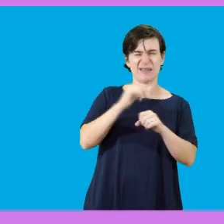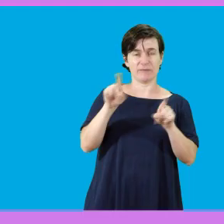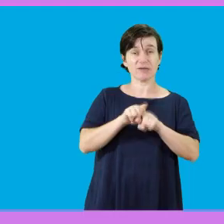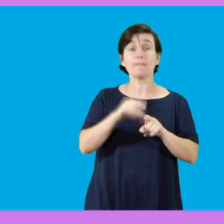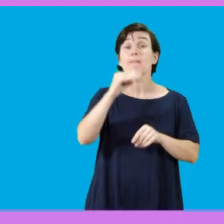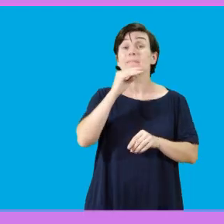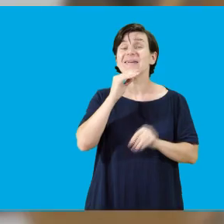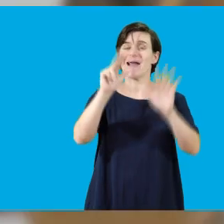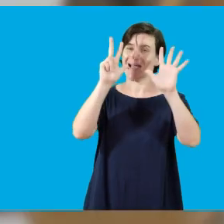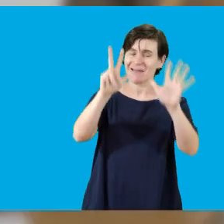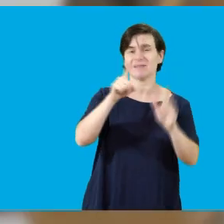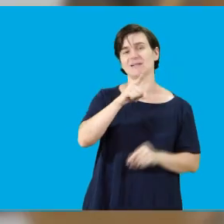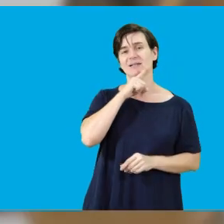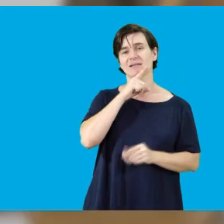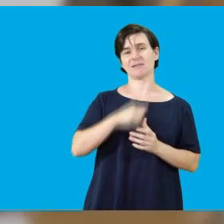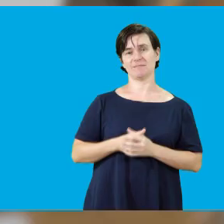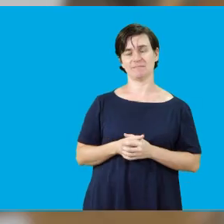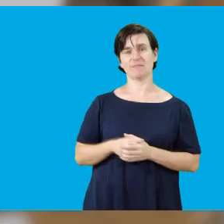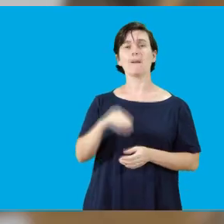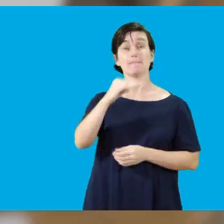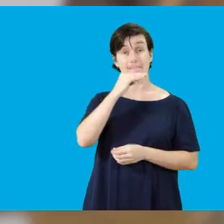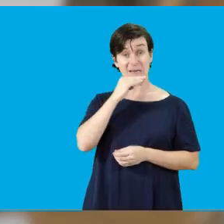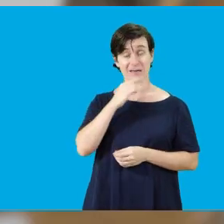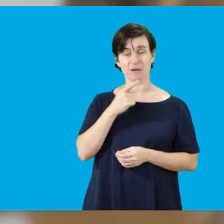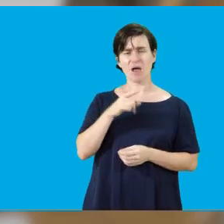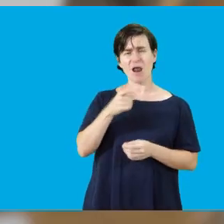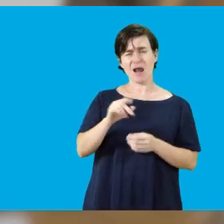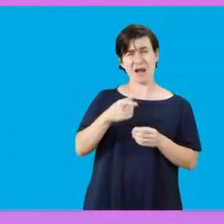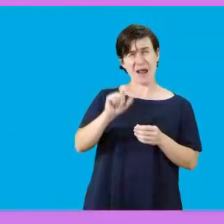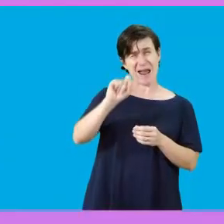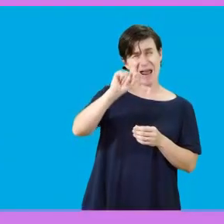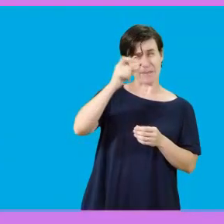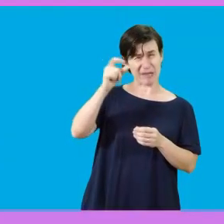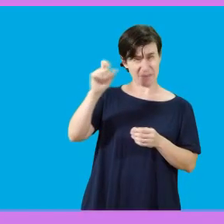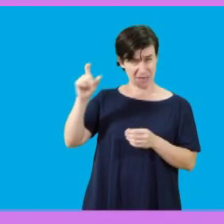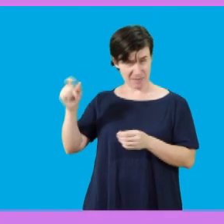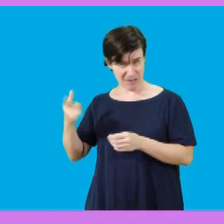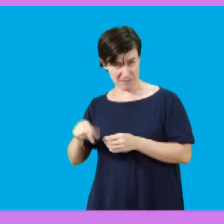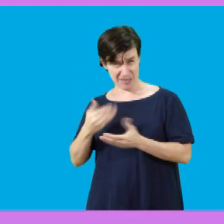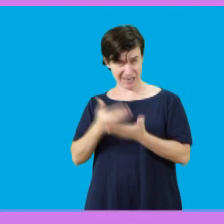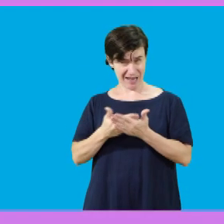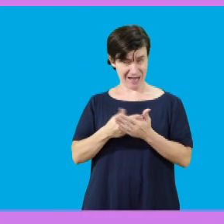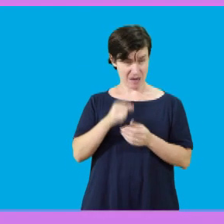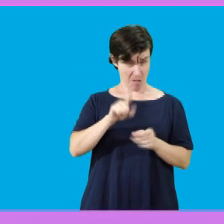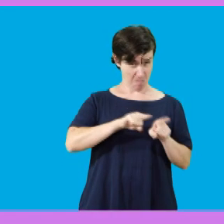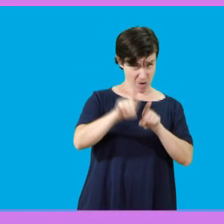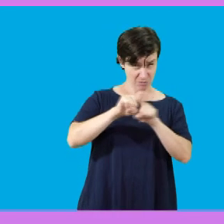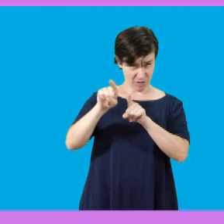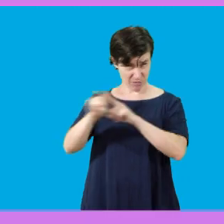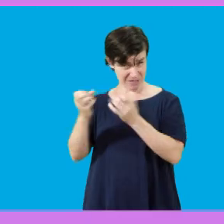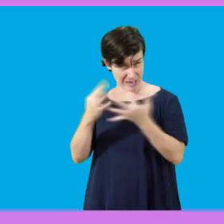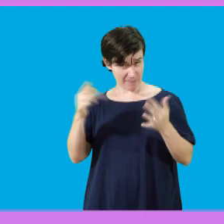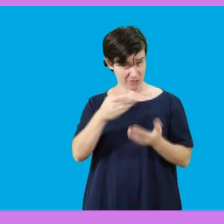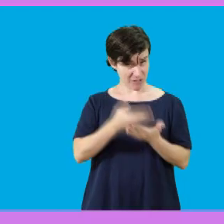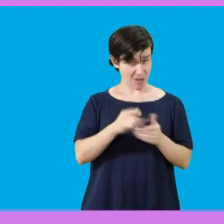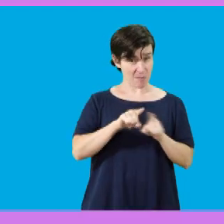tests remain the same, they still have 8 tests in that year. It means it will be, the possible outcome is 8. Out of all the 8